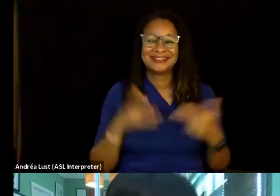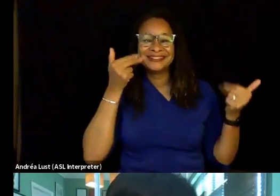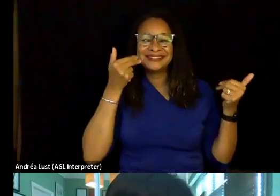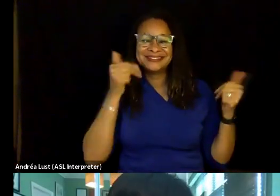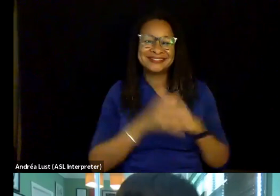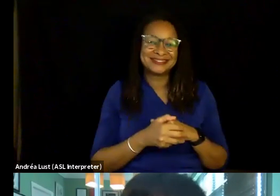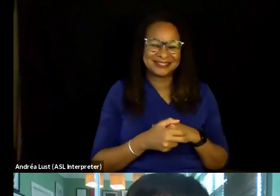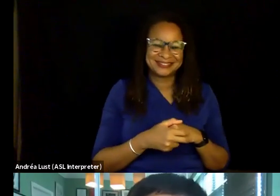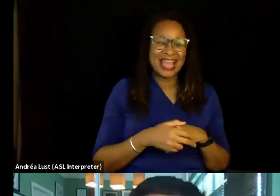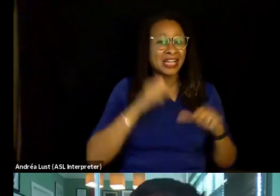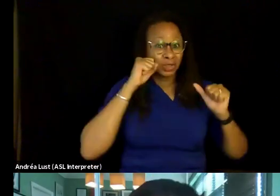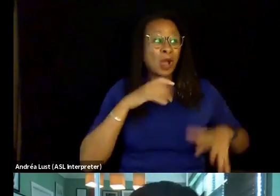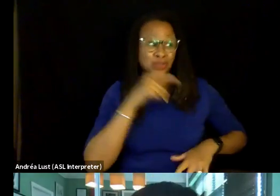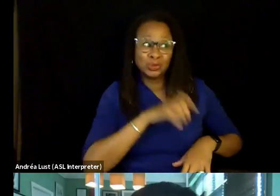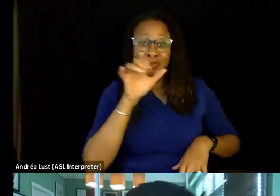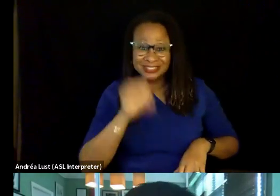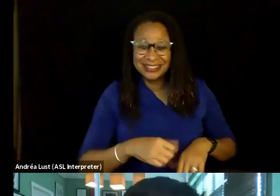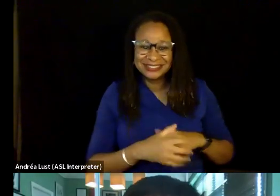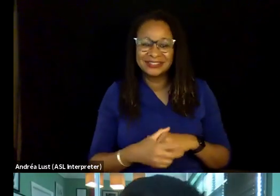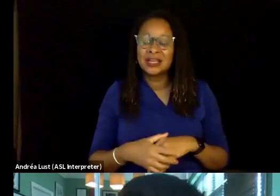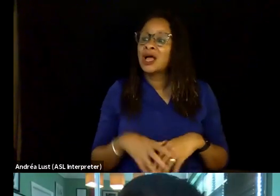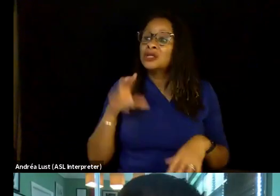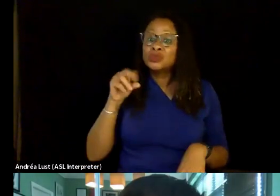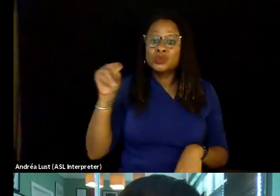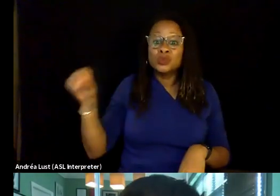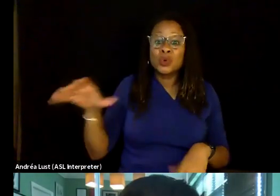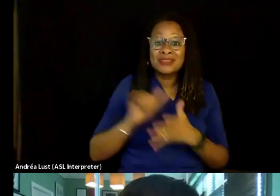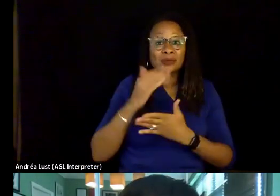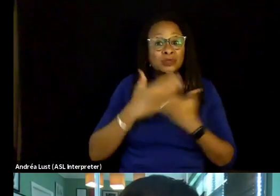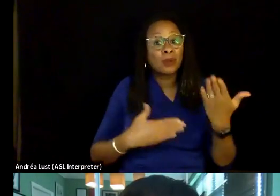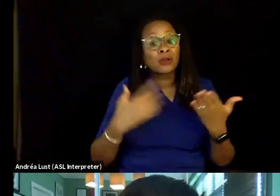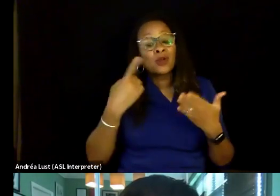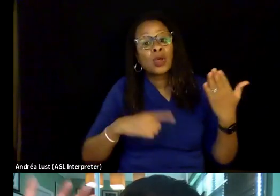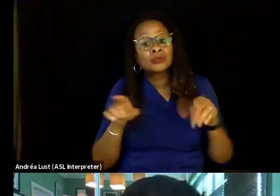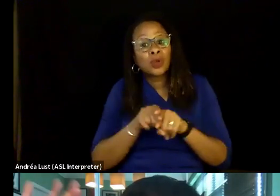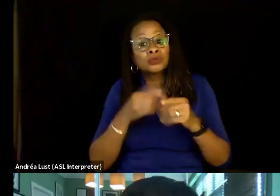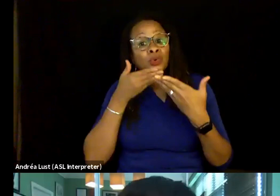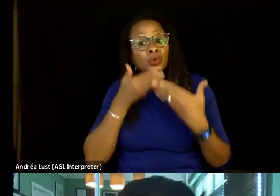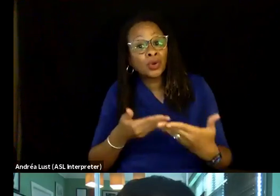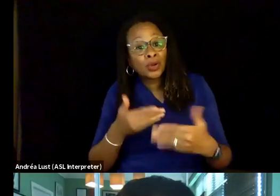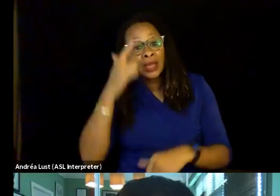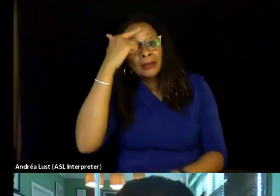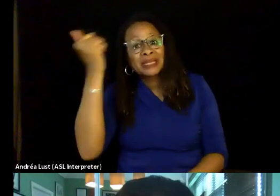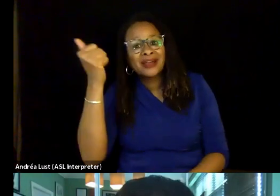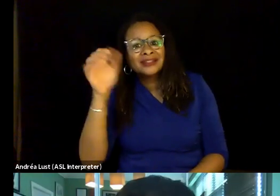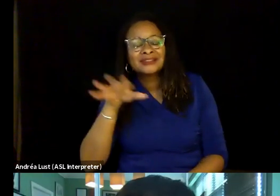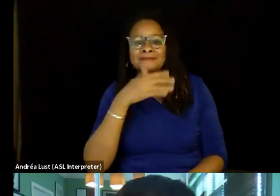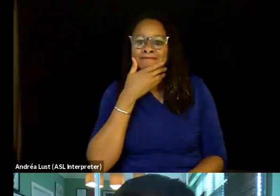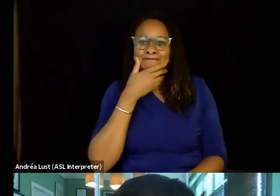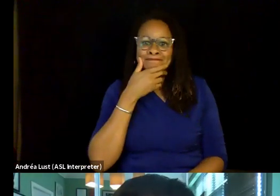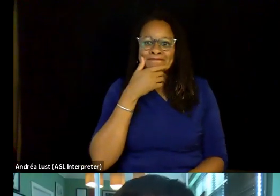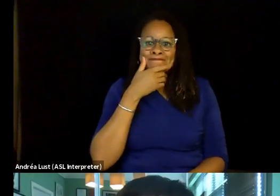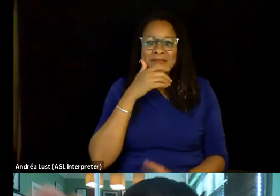you, Maria. No, no, no. But it was. But that was part of what was also good, because at a